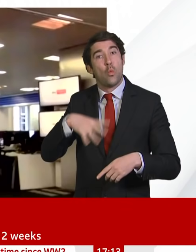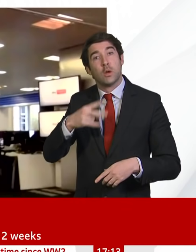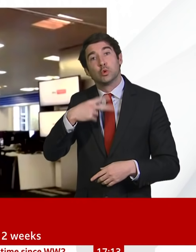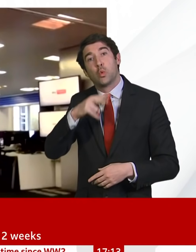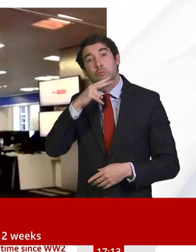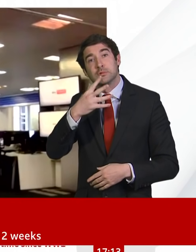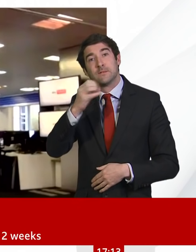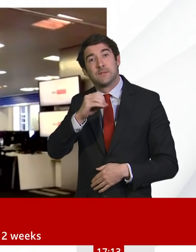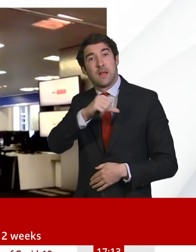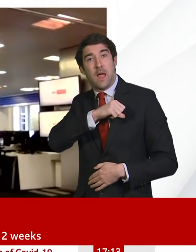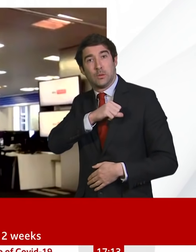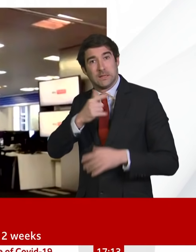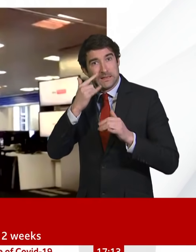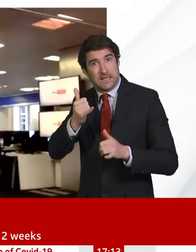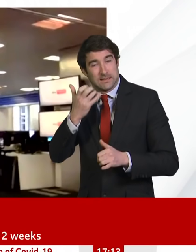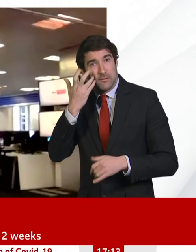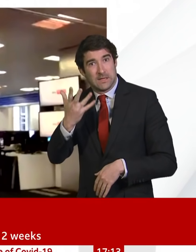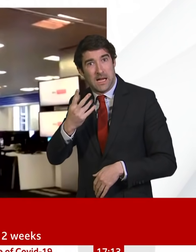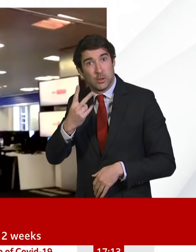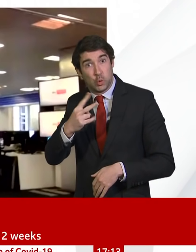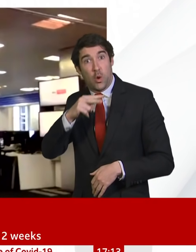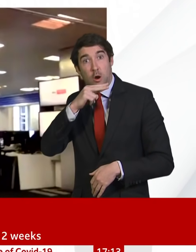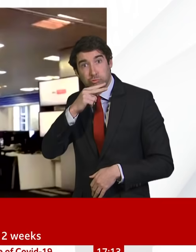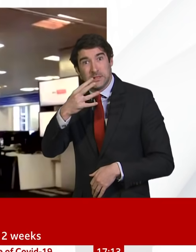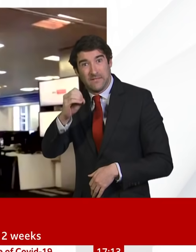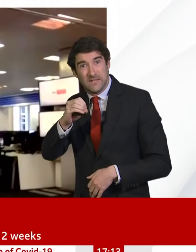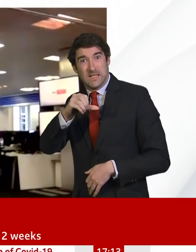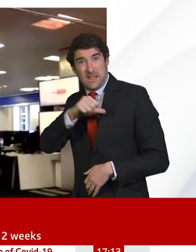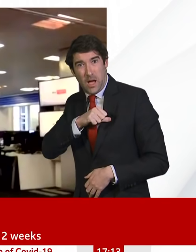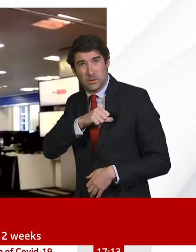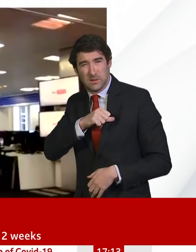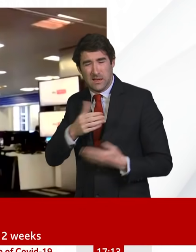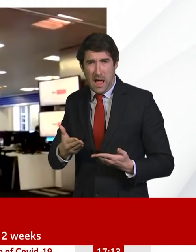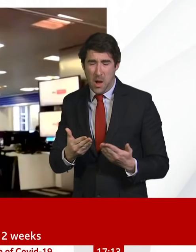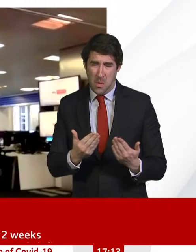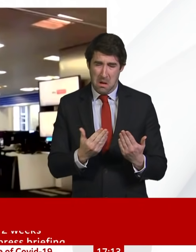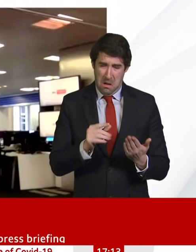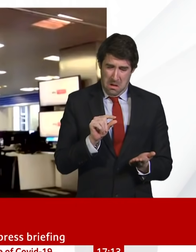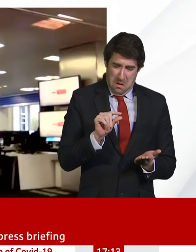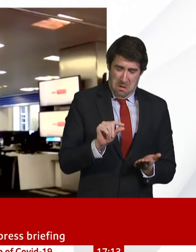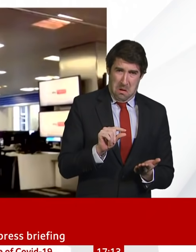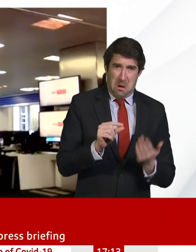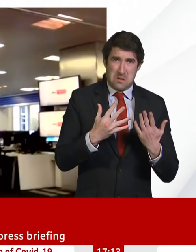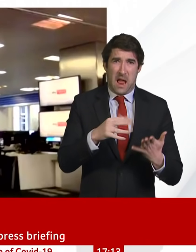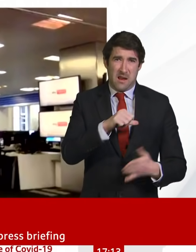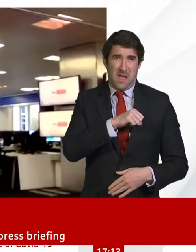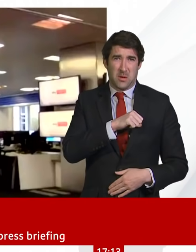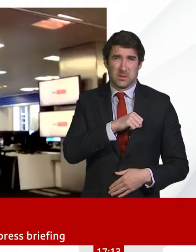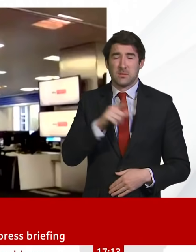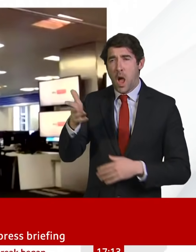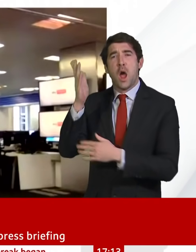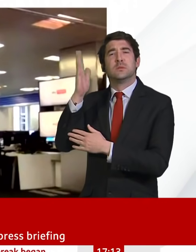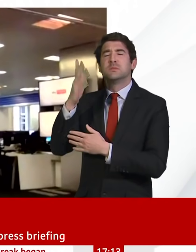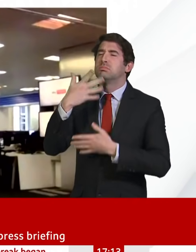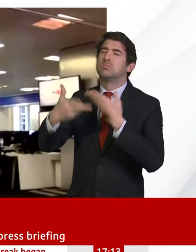is 10,412 tests. Why is it taking so long for reality to match the rhetoric? And